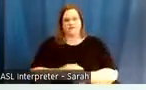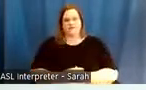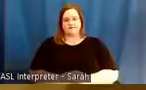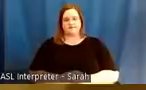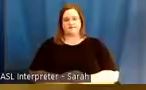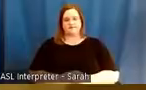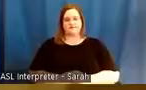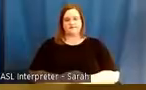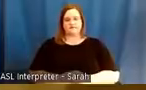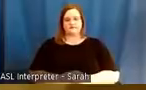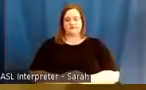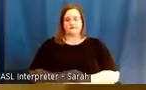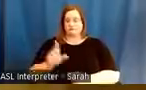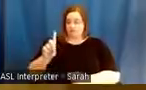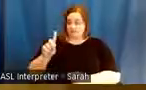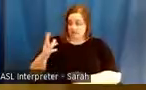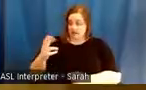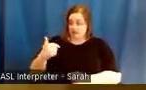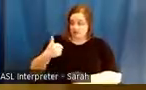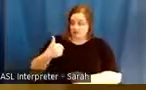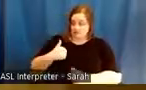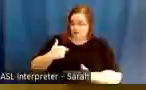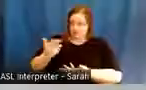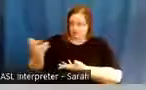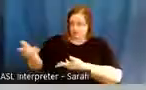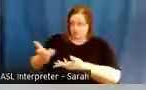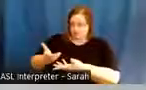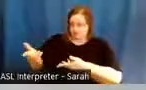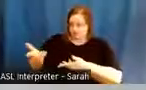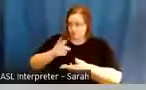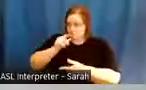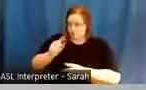Deborah, do you want to go first or do you want me to start up?